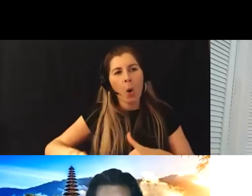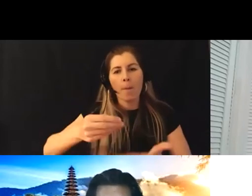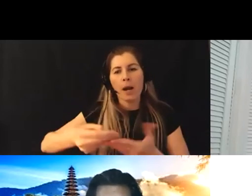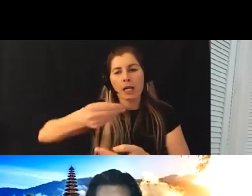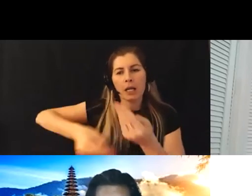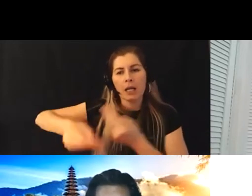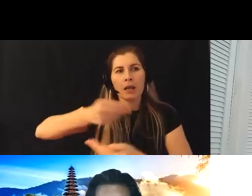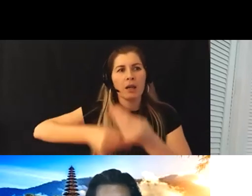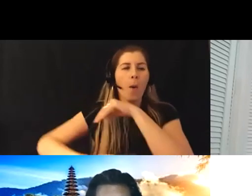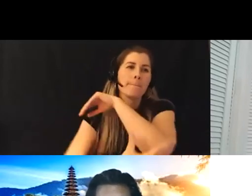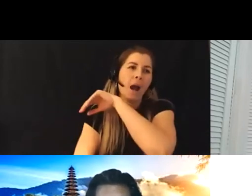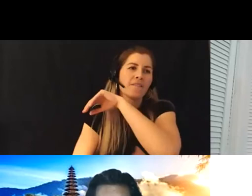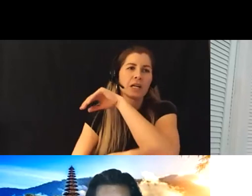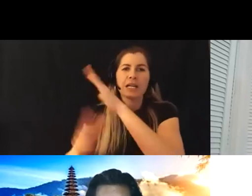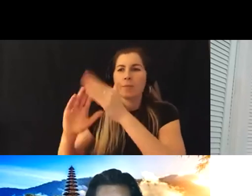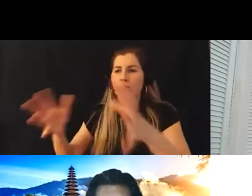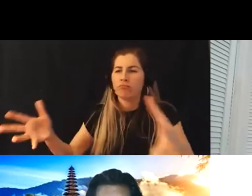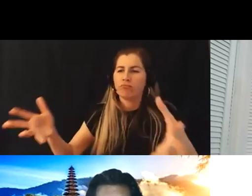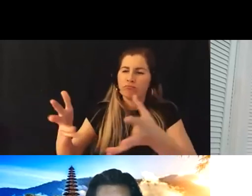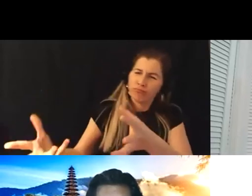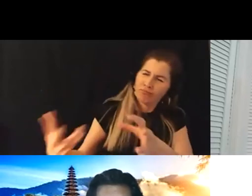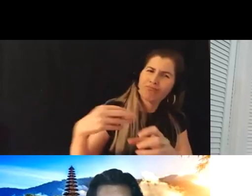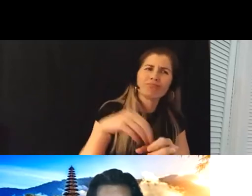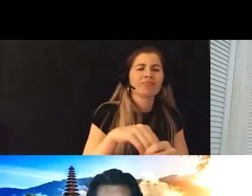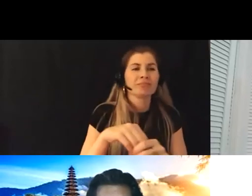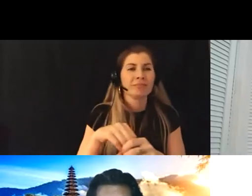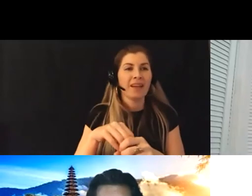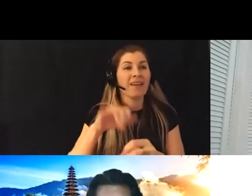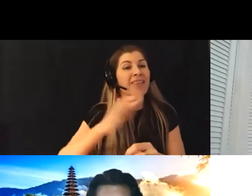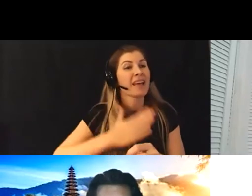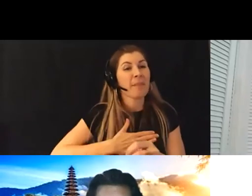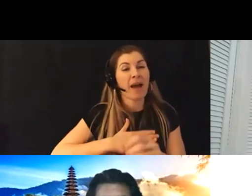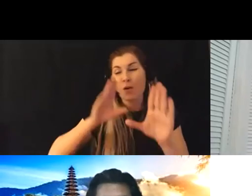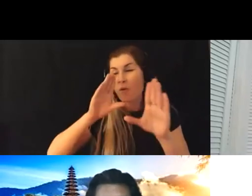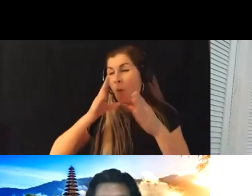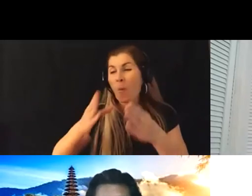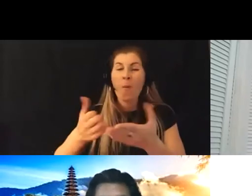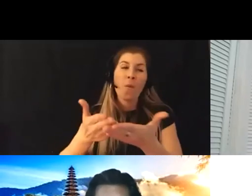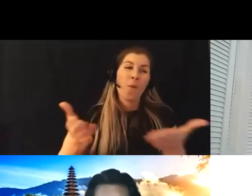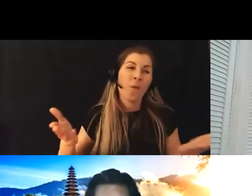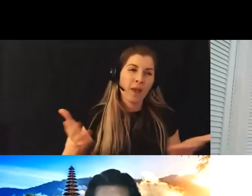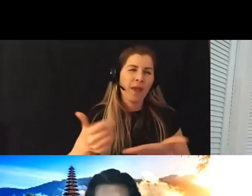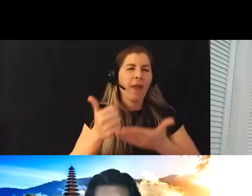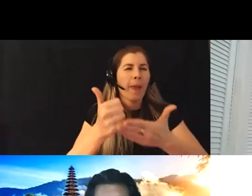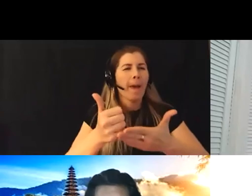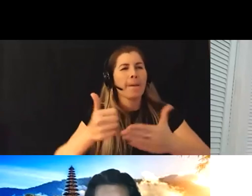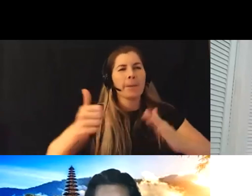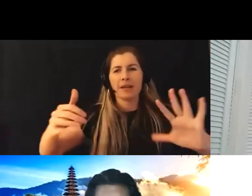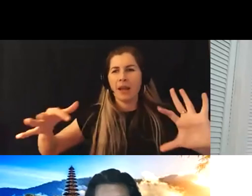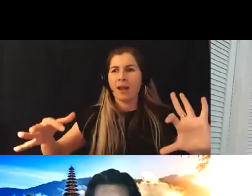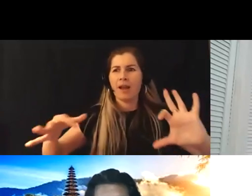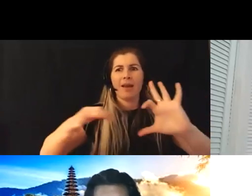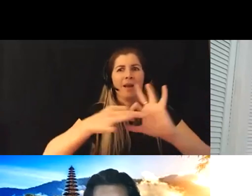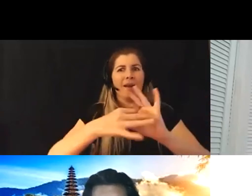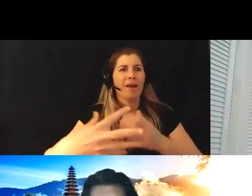high poverty communities. So all of our really about for all kids, but it really focuses on closing the opportunity gap for kids